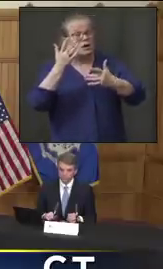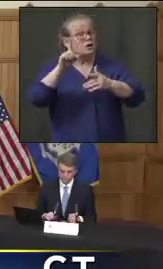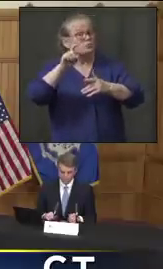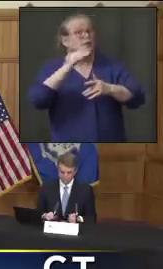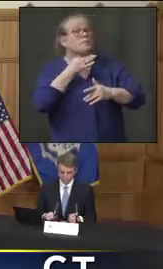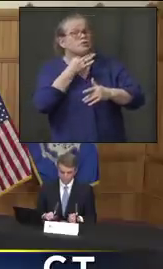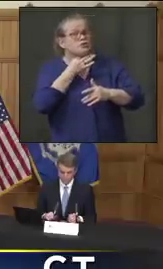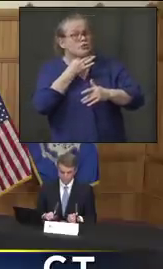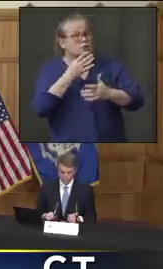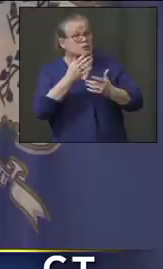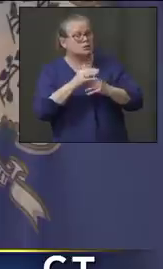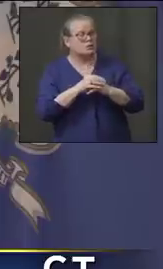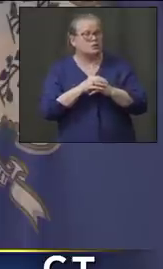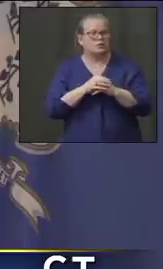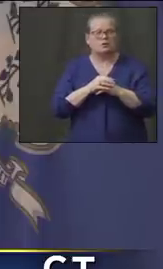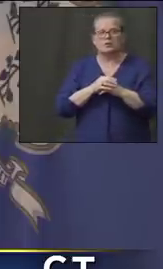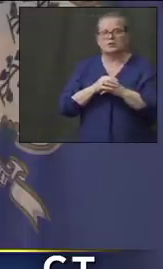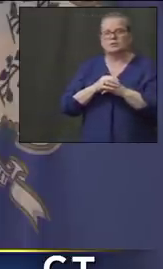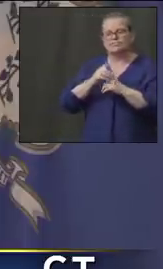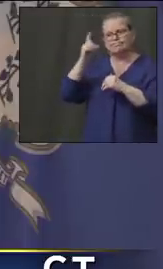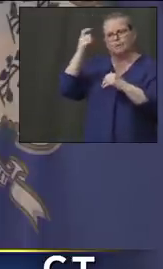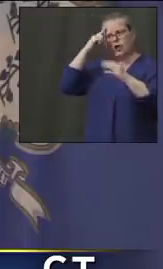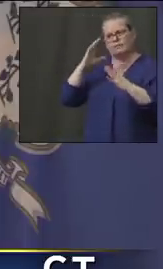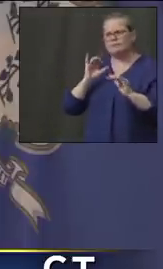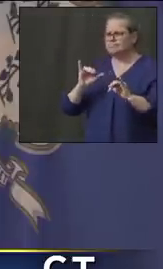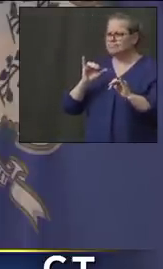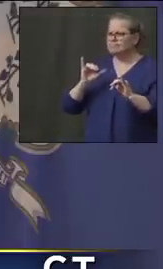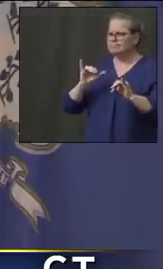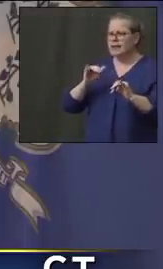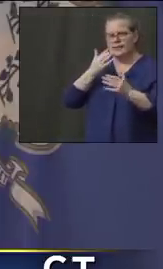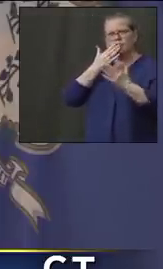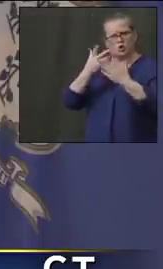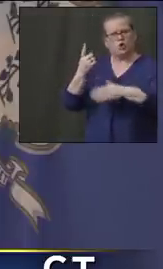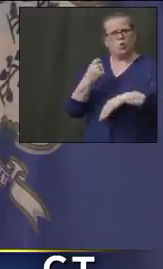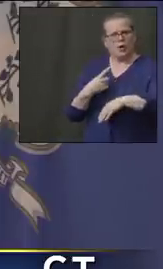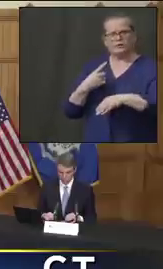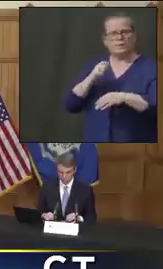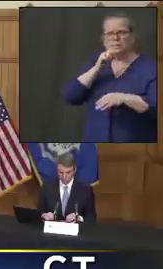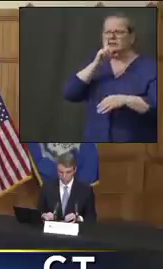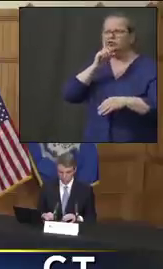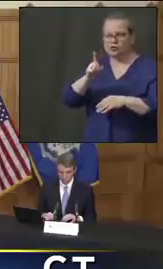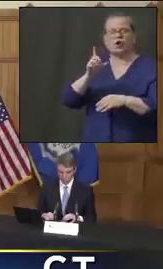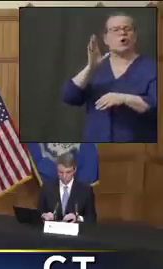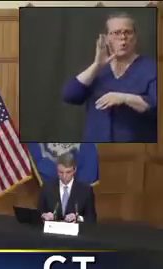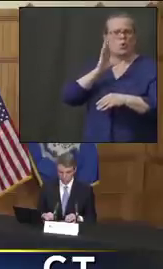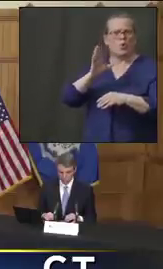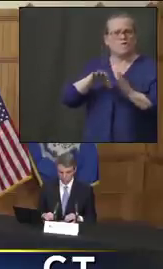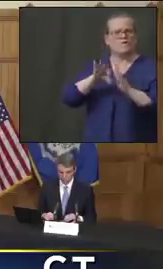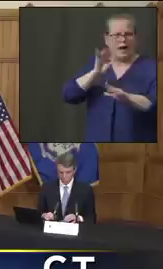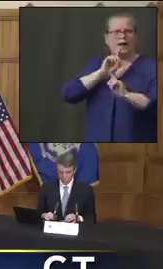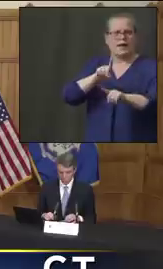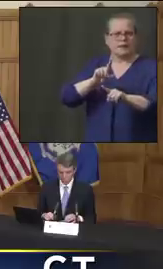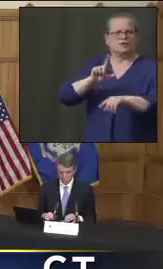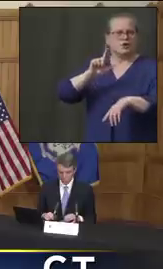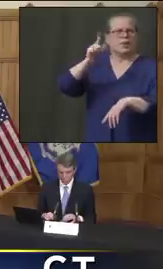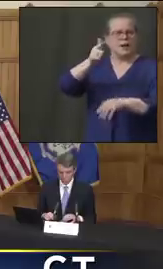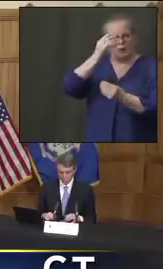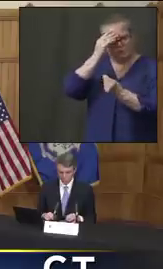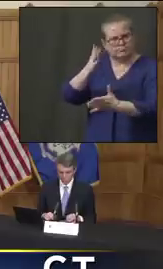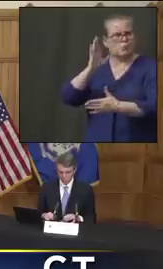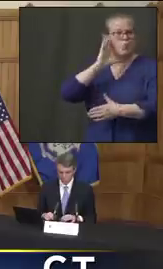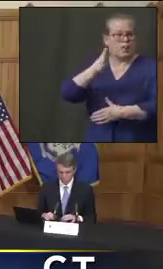get back to you on that. That's a pretty good question, though. Thank you. Move along next to Boceto